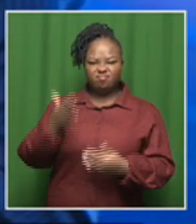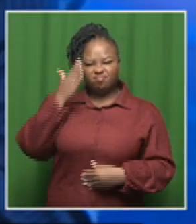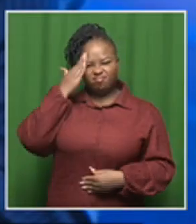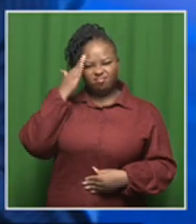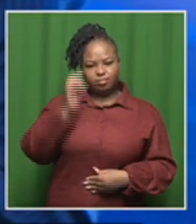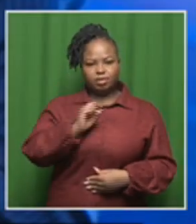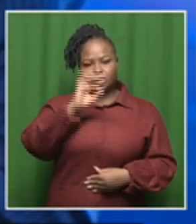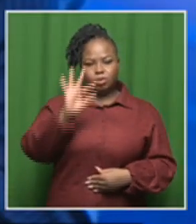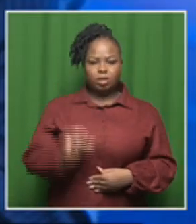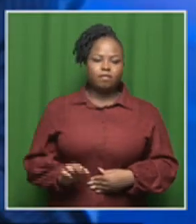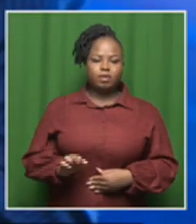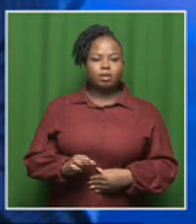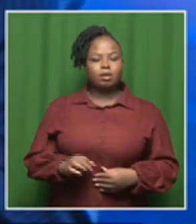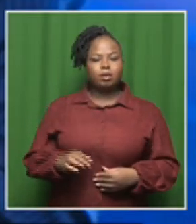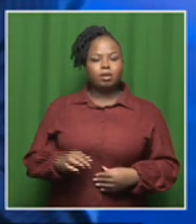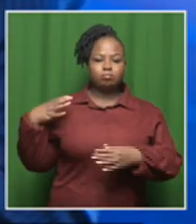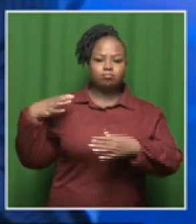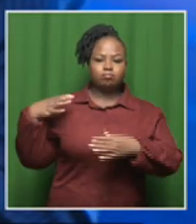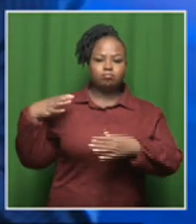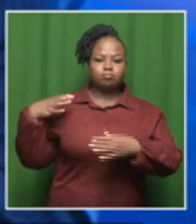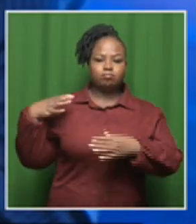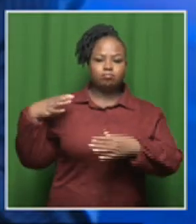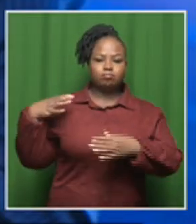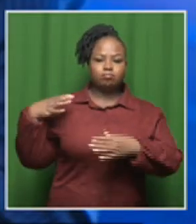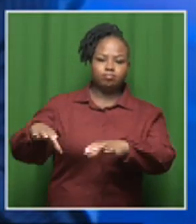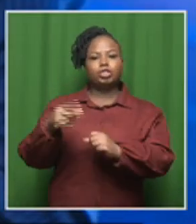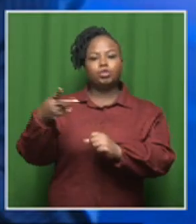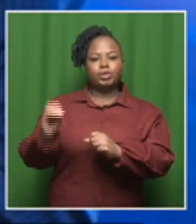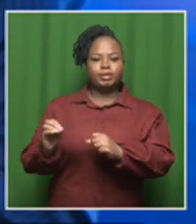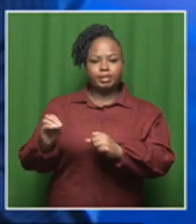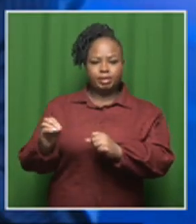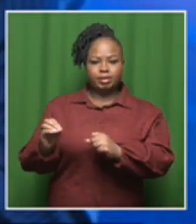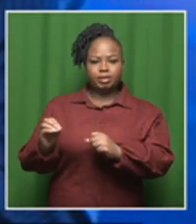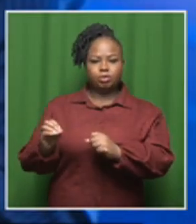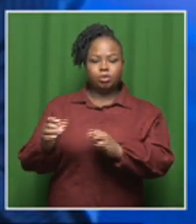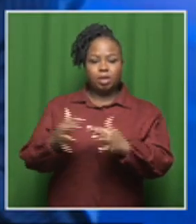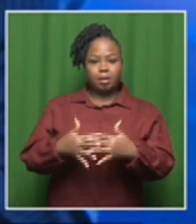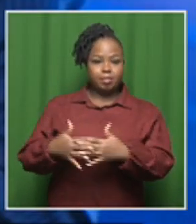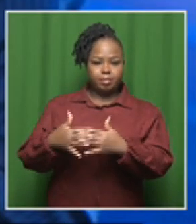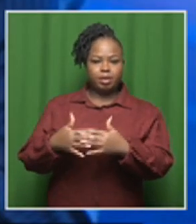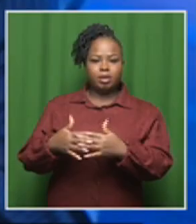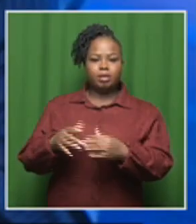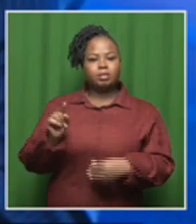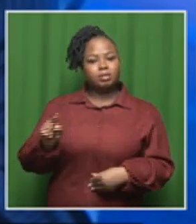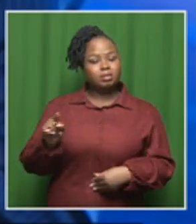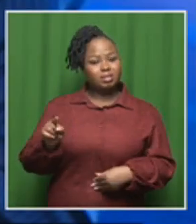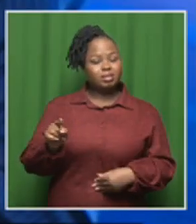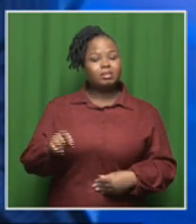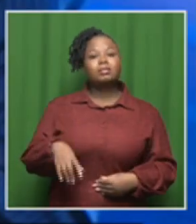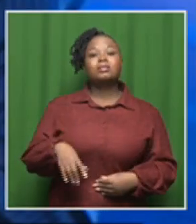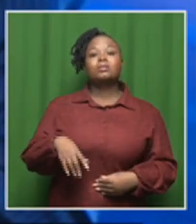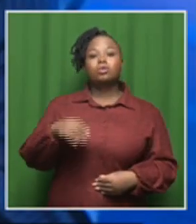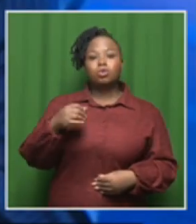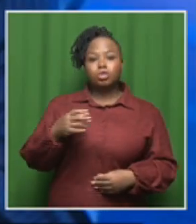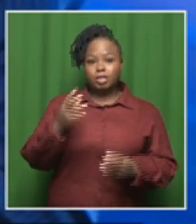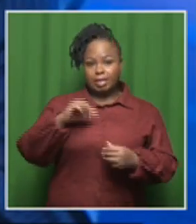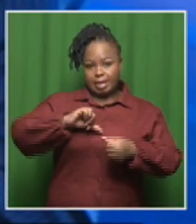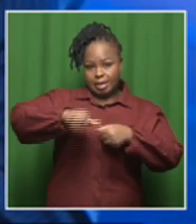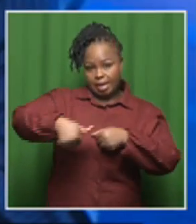Africa will be handing over the leadership of the G20 to America. America, the incoming